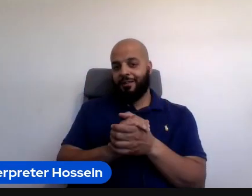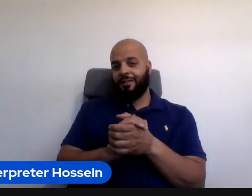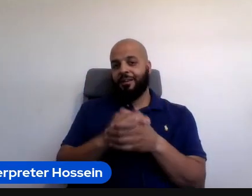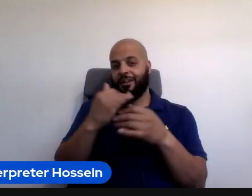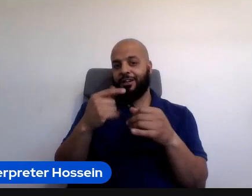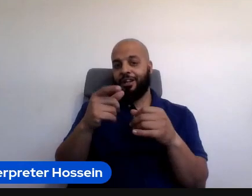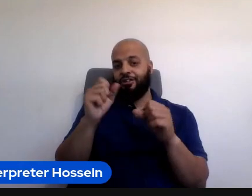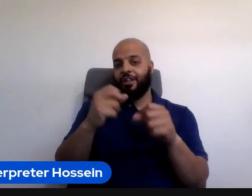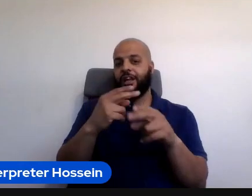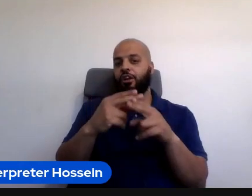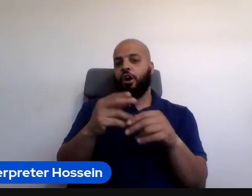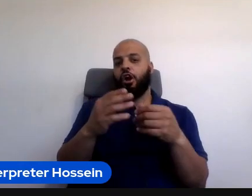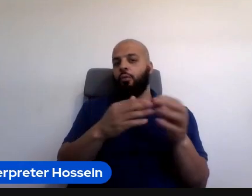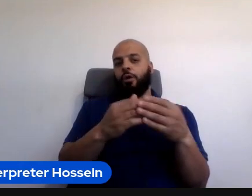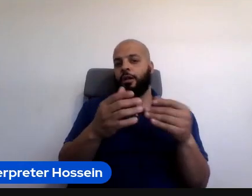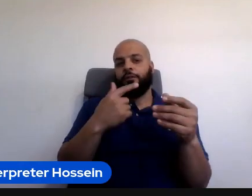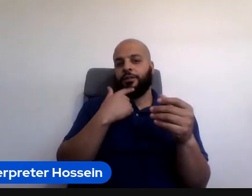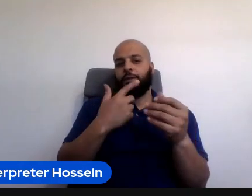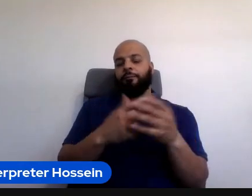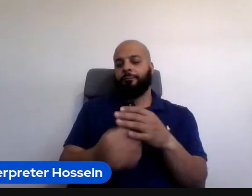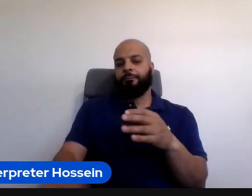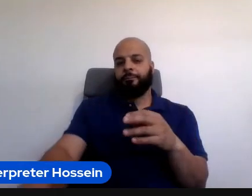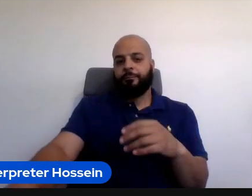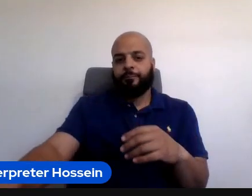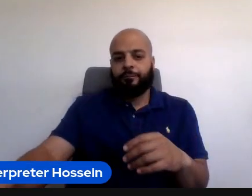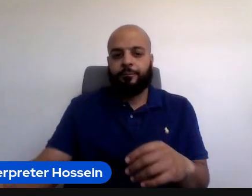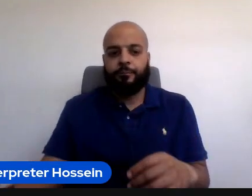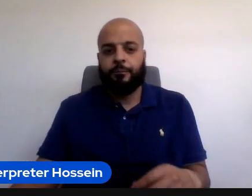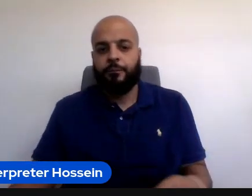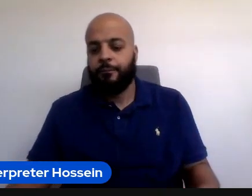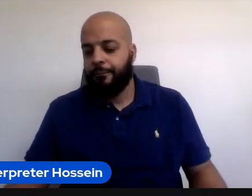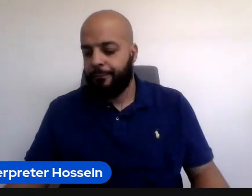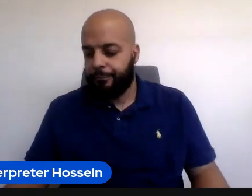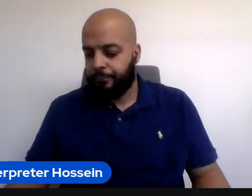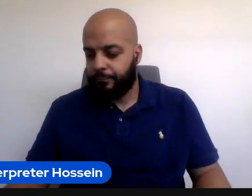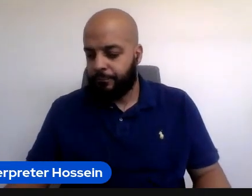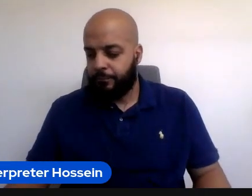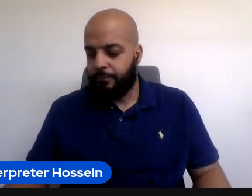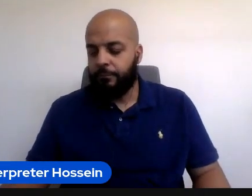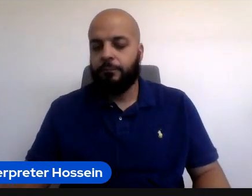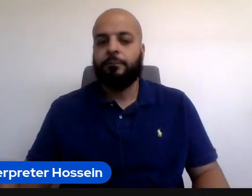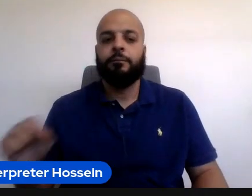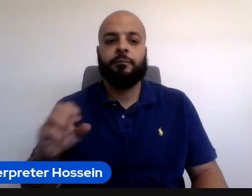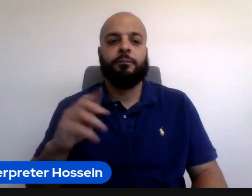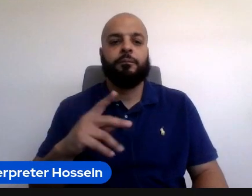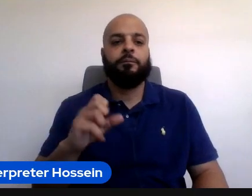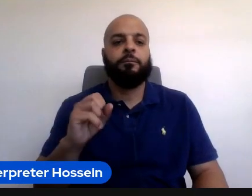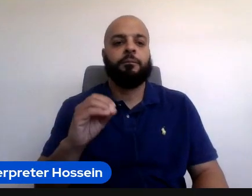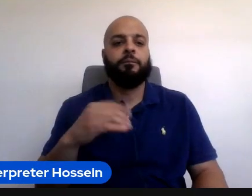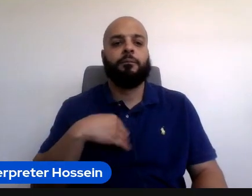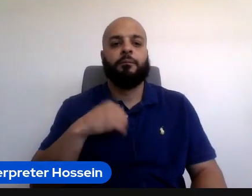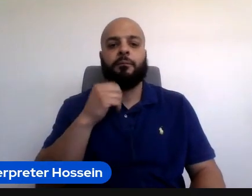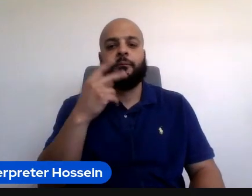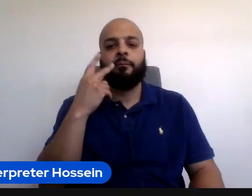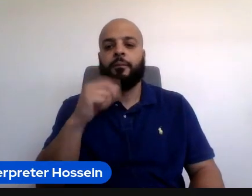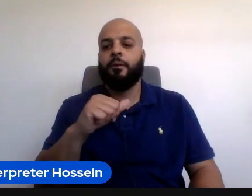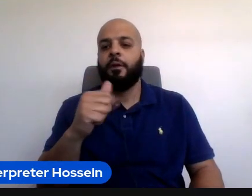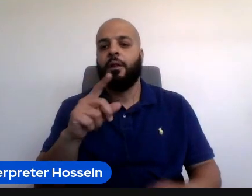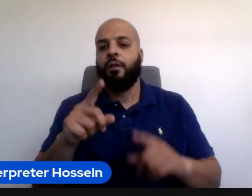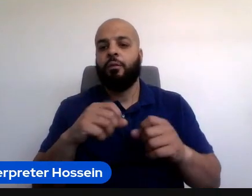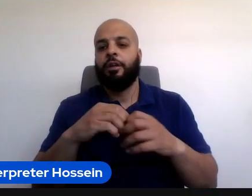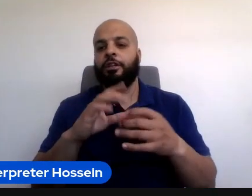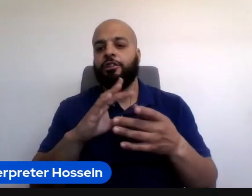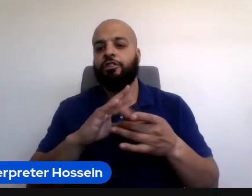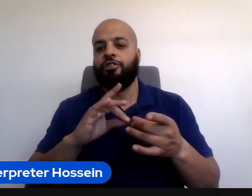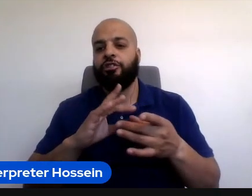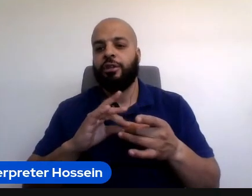now you can call it what it is. Right. Okay. So I'm not seeing any more questions in the